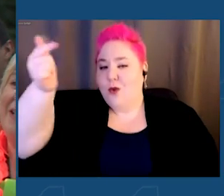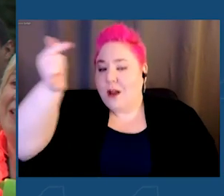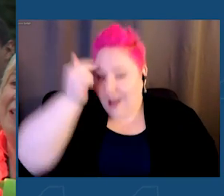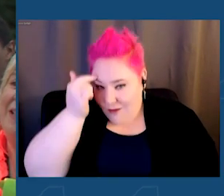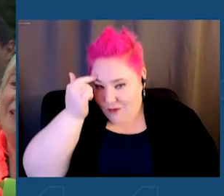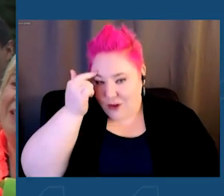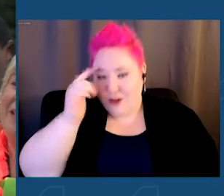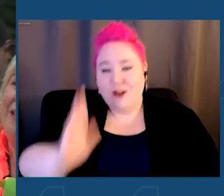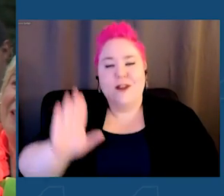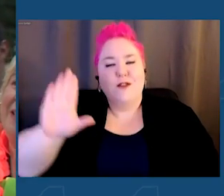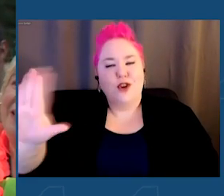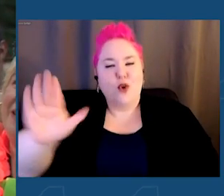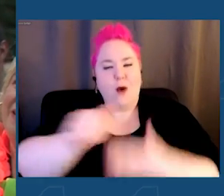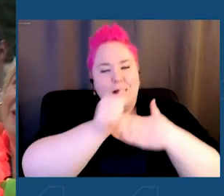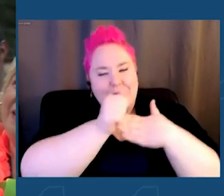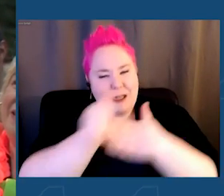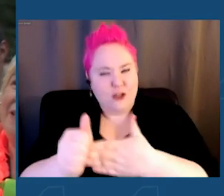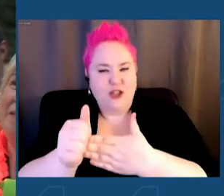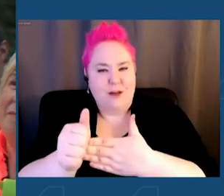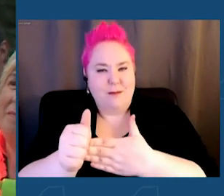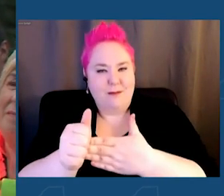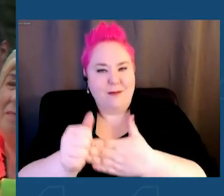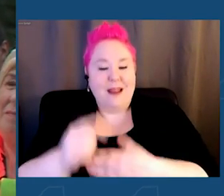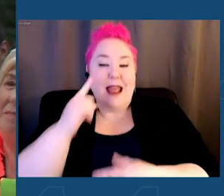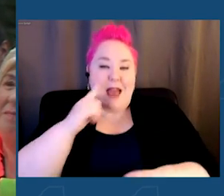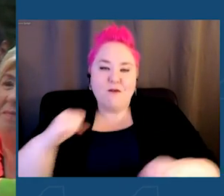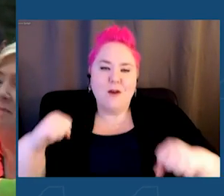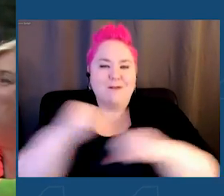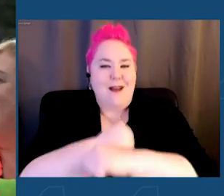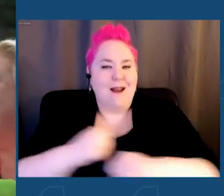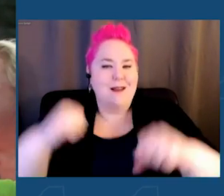leadership and for fighting for our community.